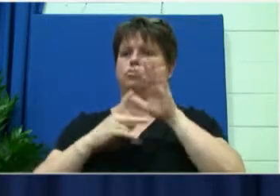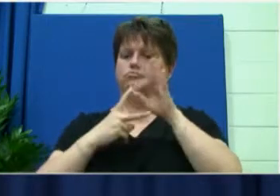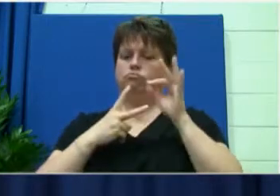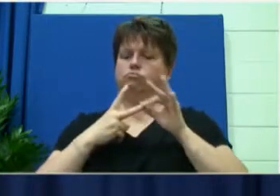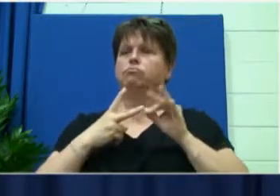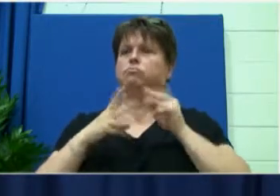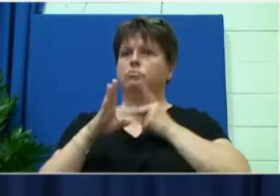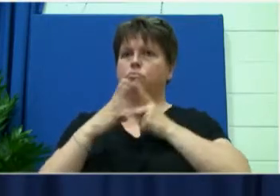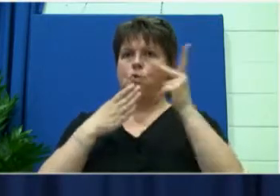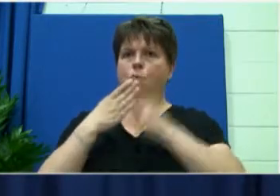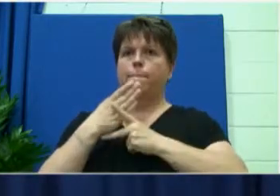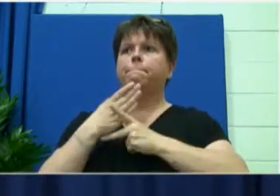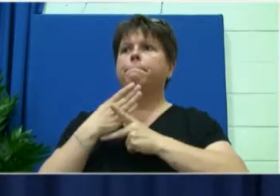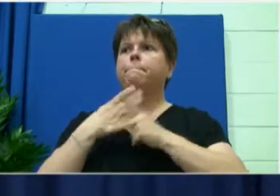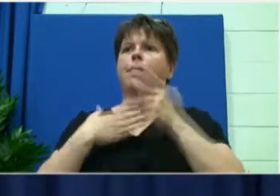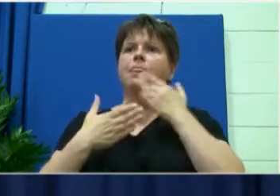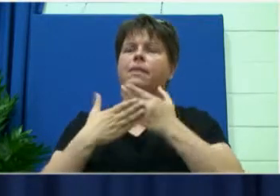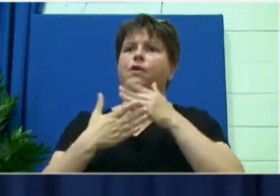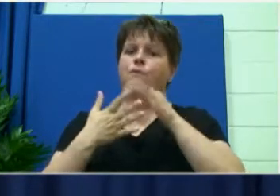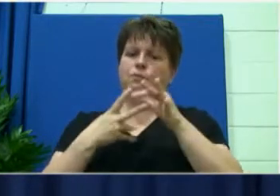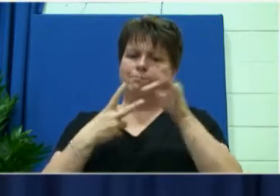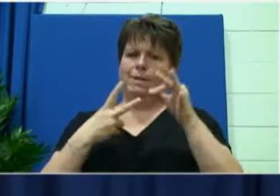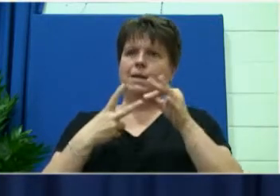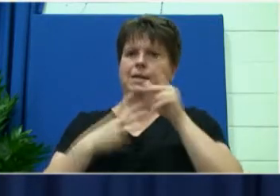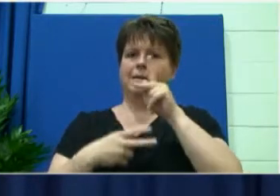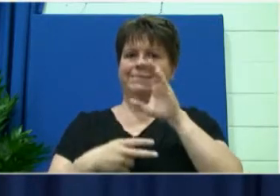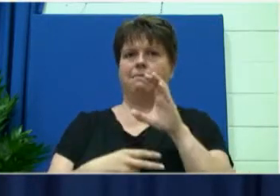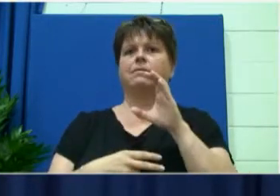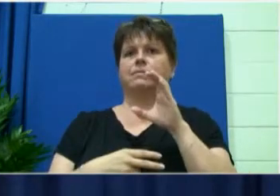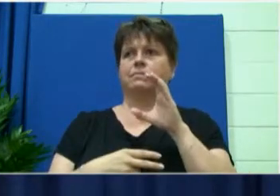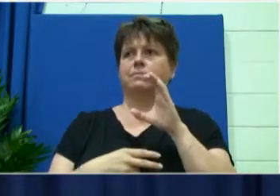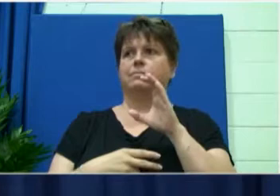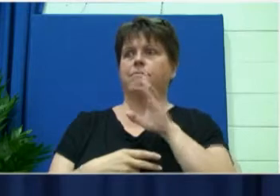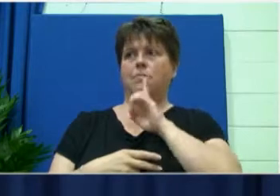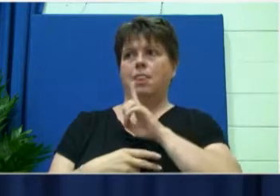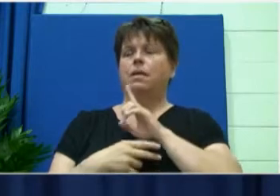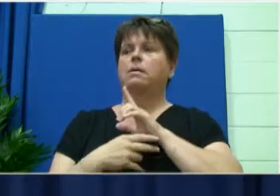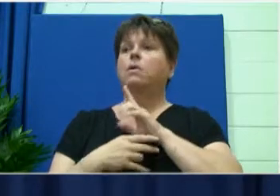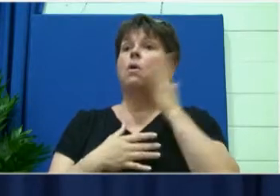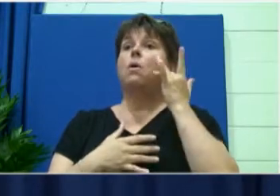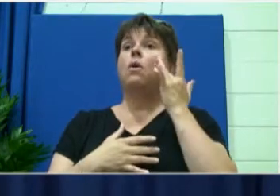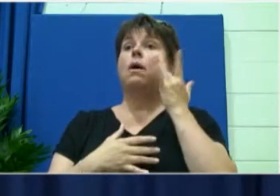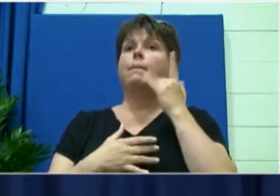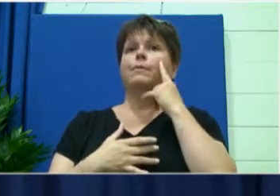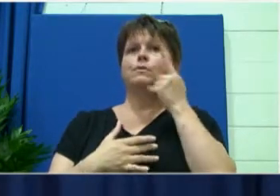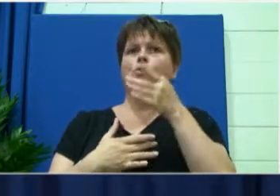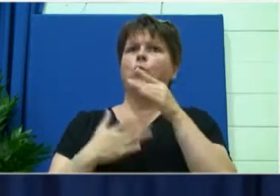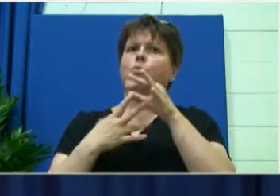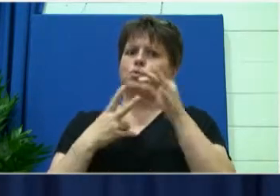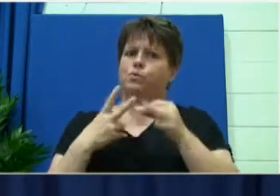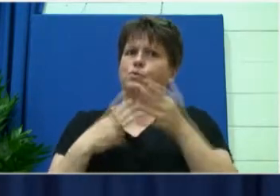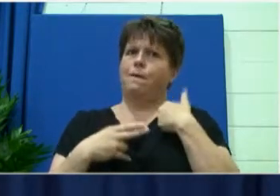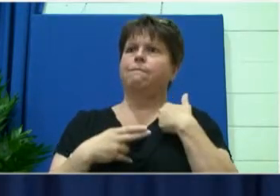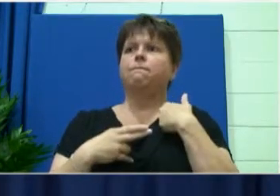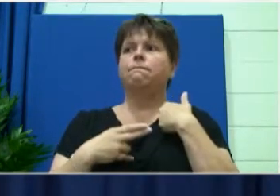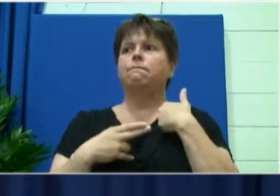study. We thank you for choosing Kaskaskia College because we know you have choices.